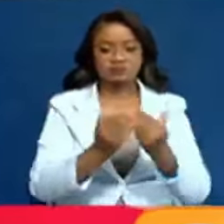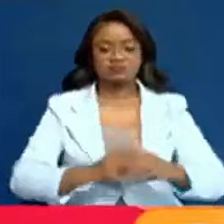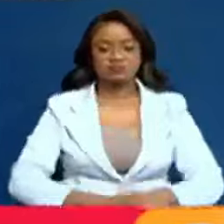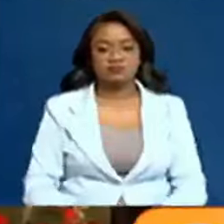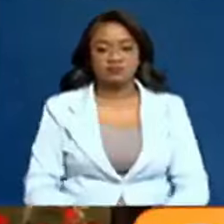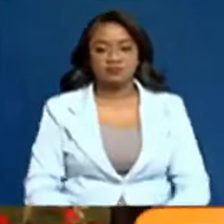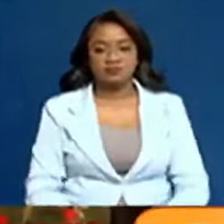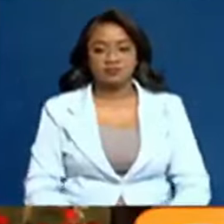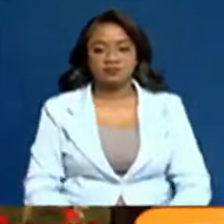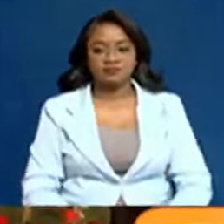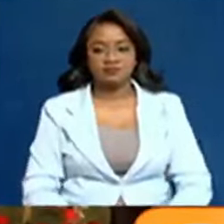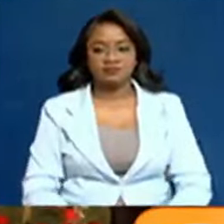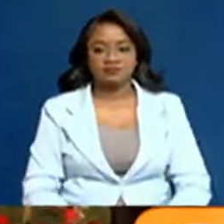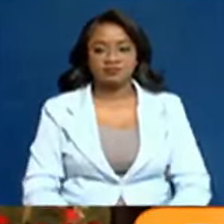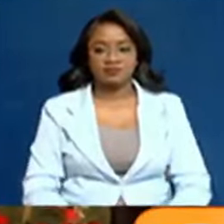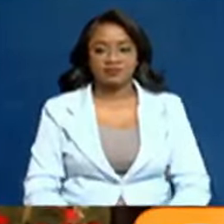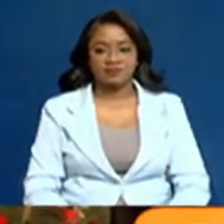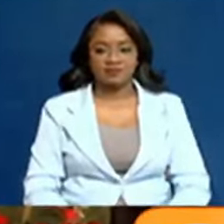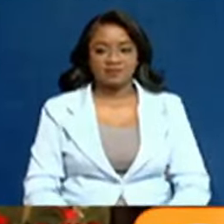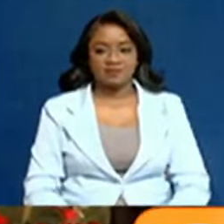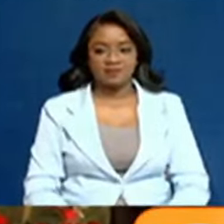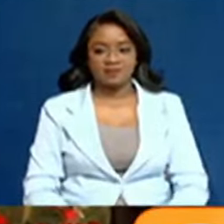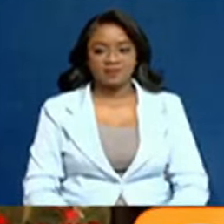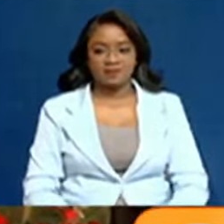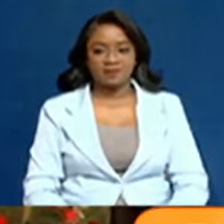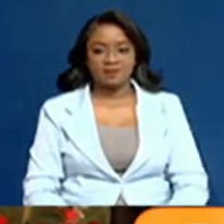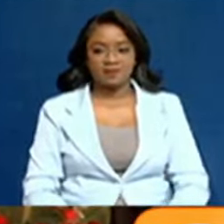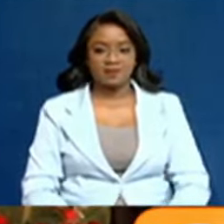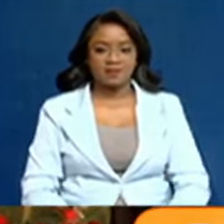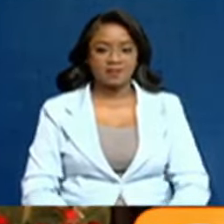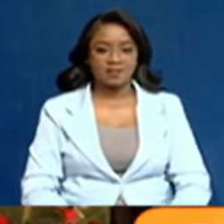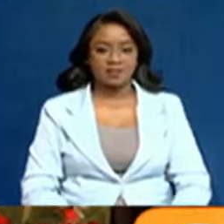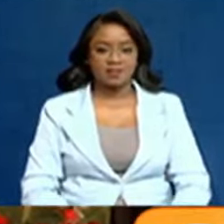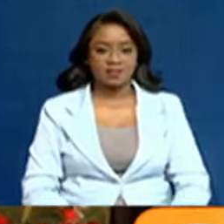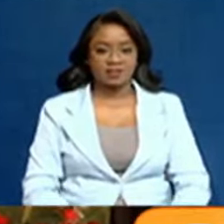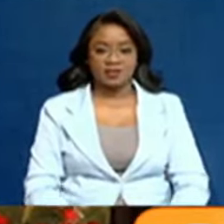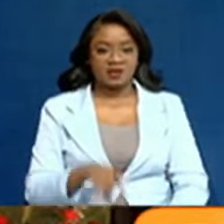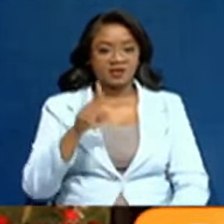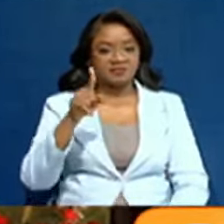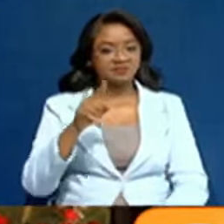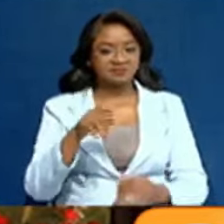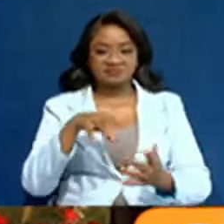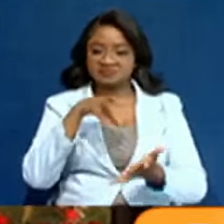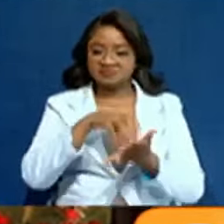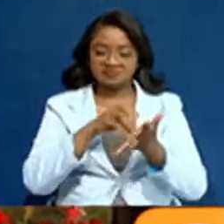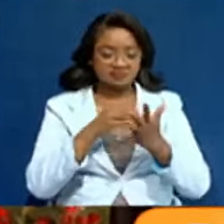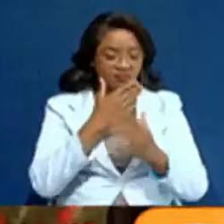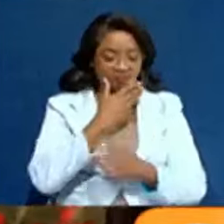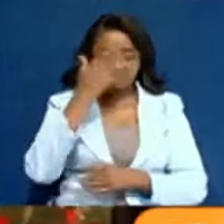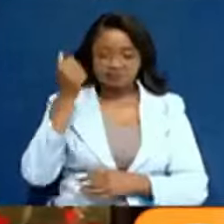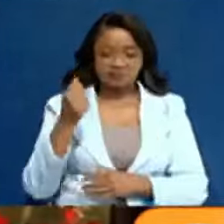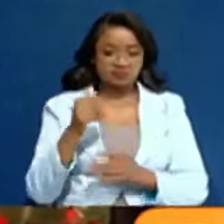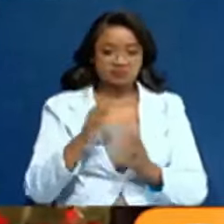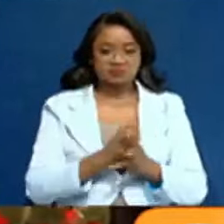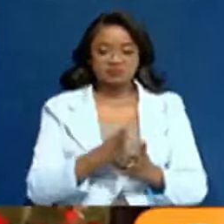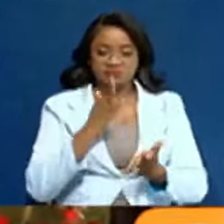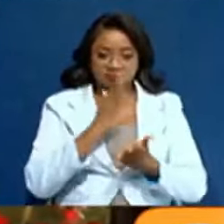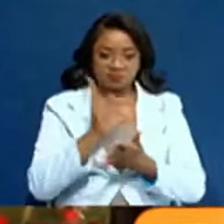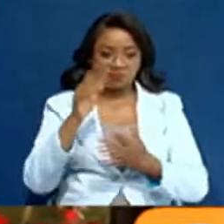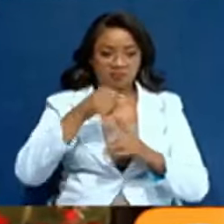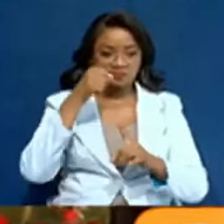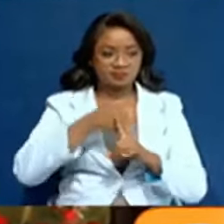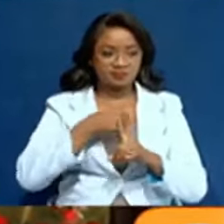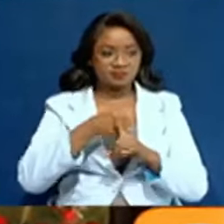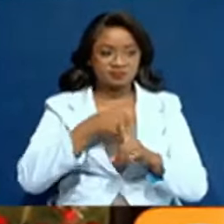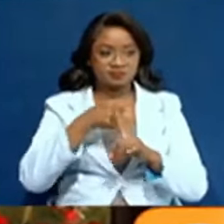day. Ranked well above many hugely endowed global nations and truly fought a good